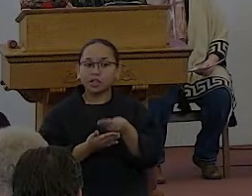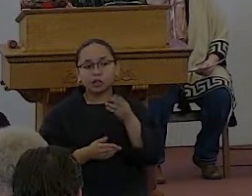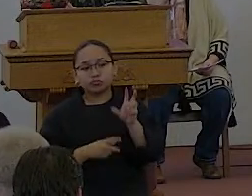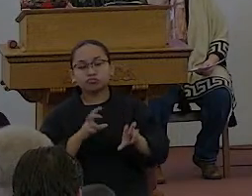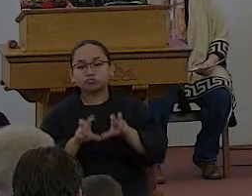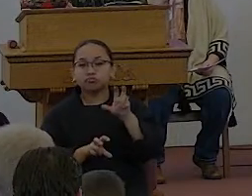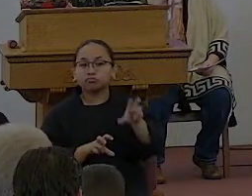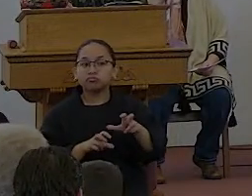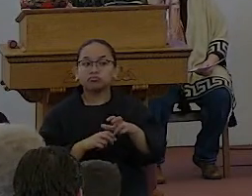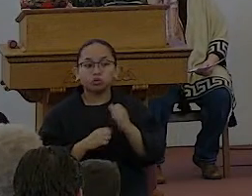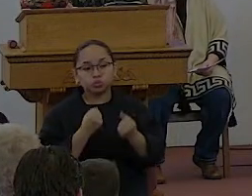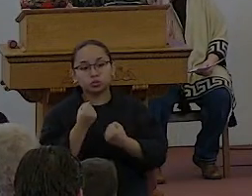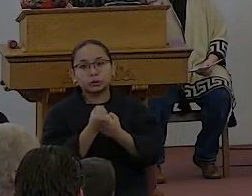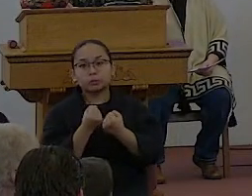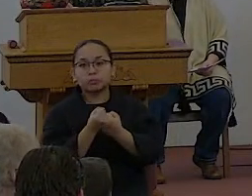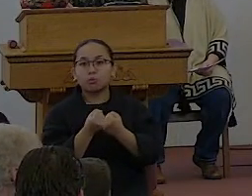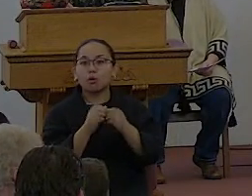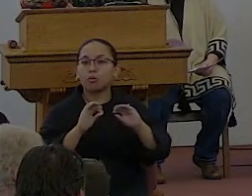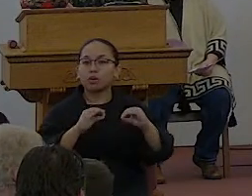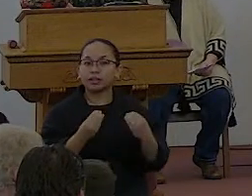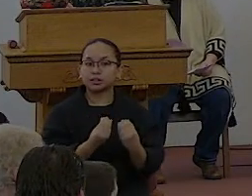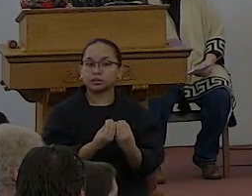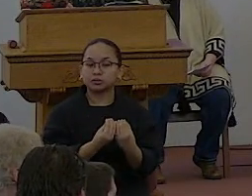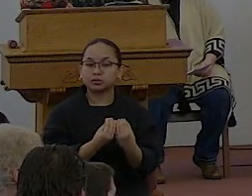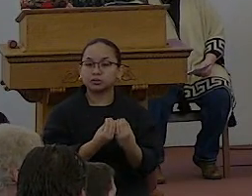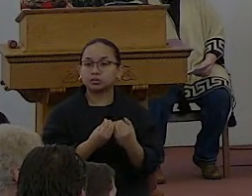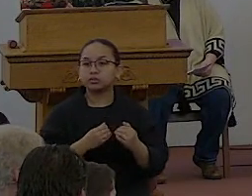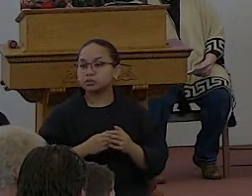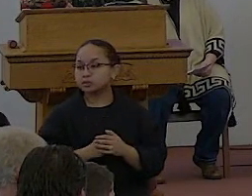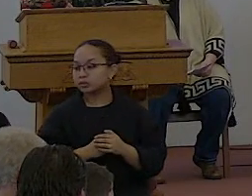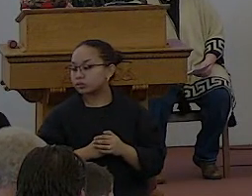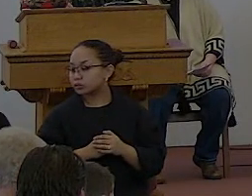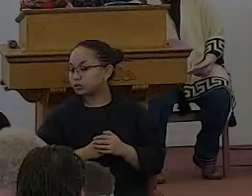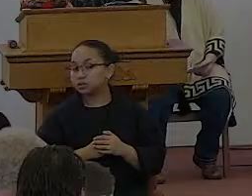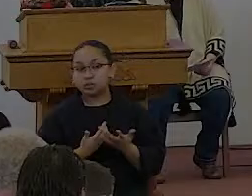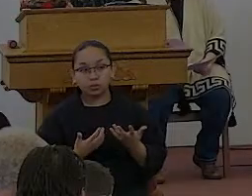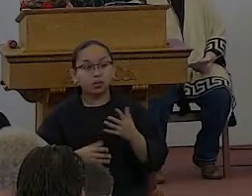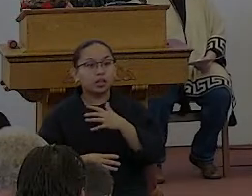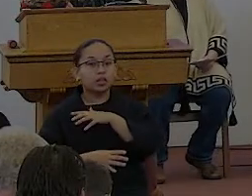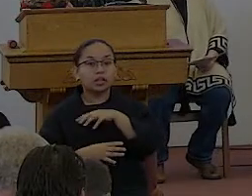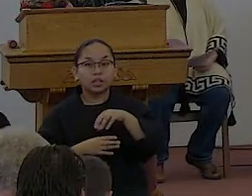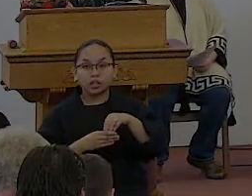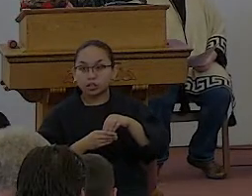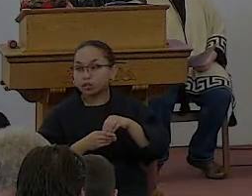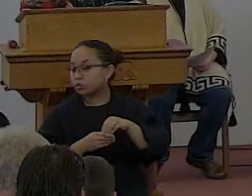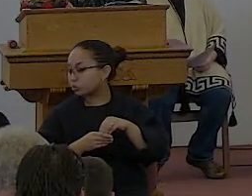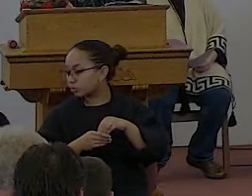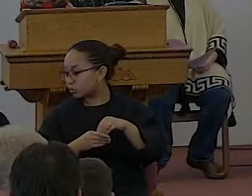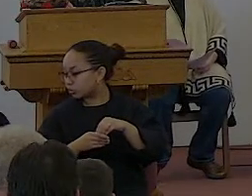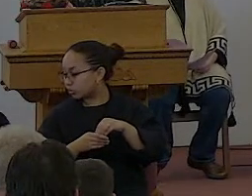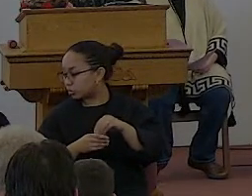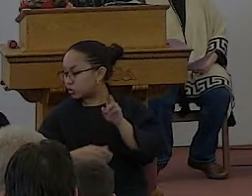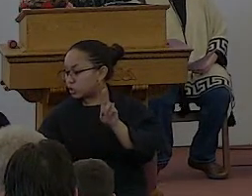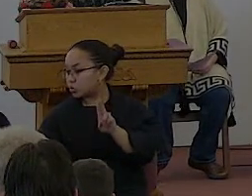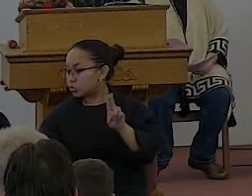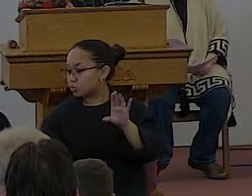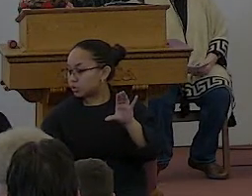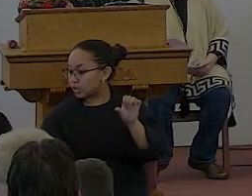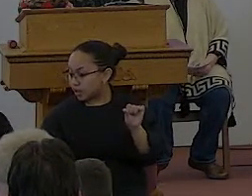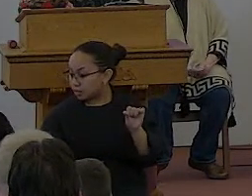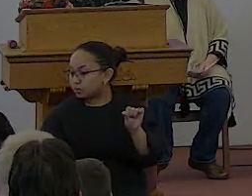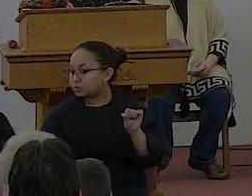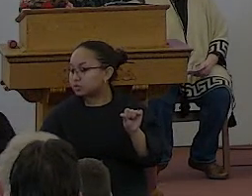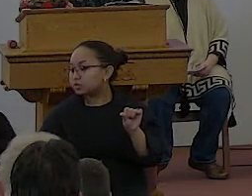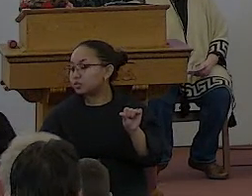organizations that hold our values dear. This includes pledges to UUCS to sustain this community, and